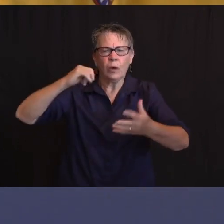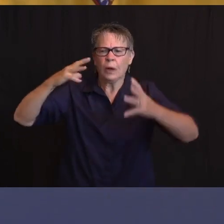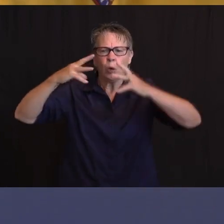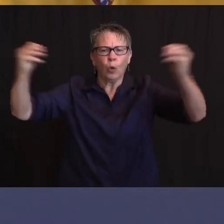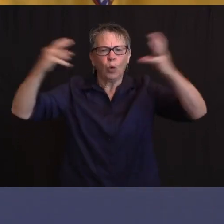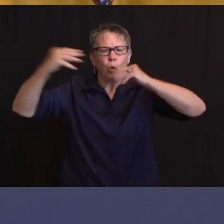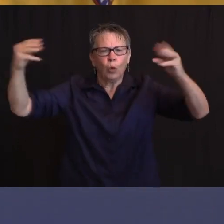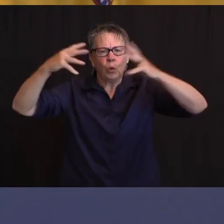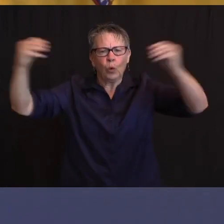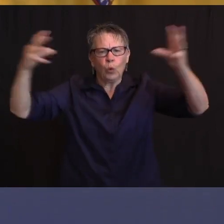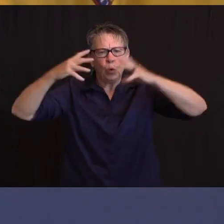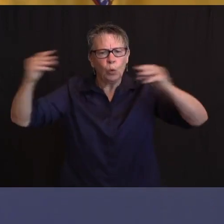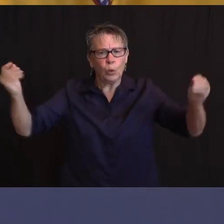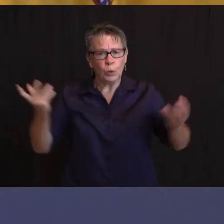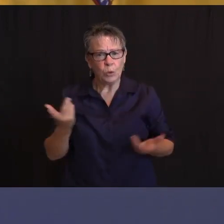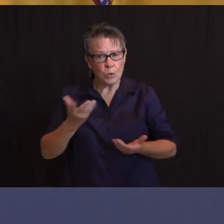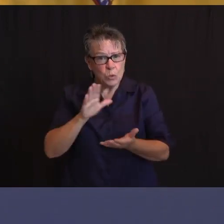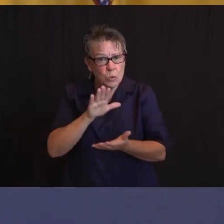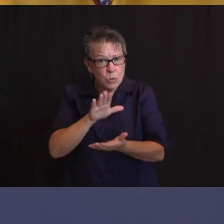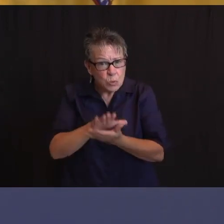buildings are older.